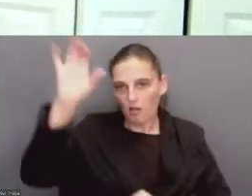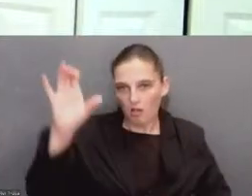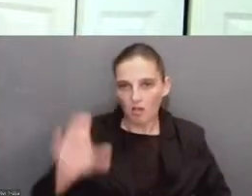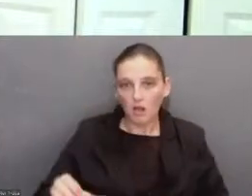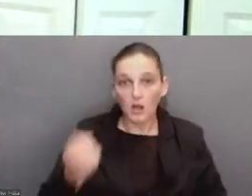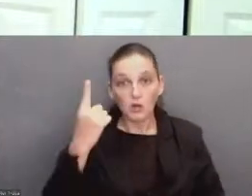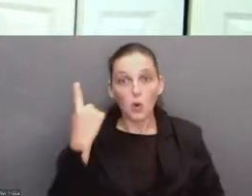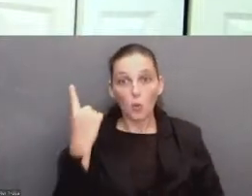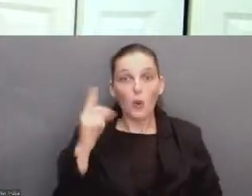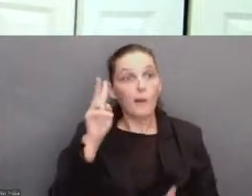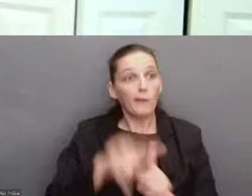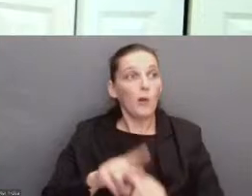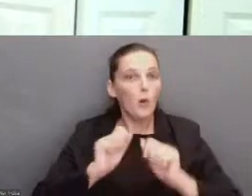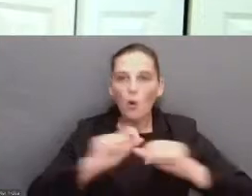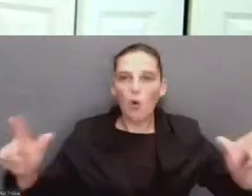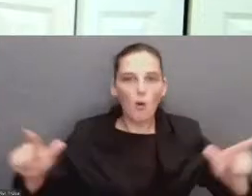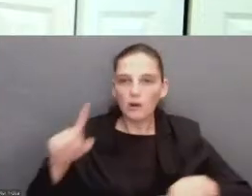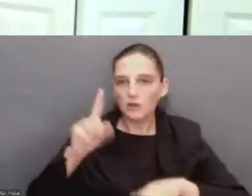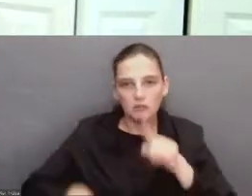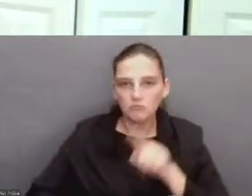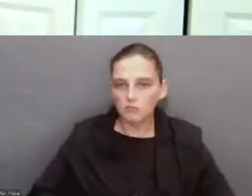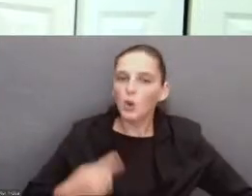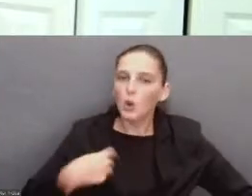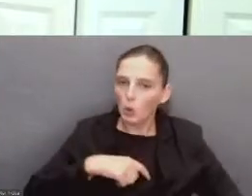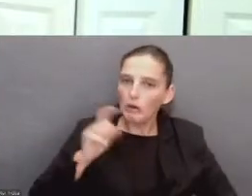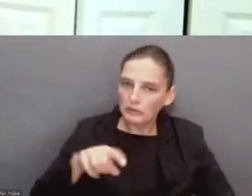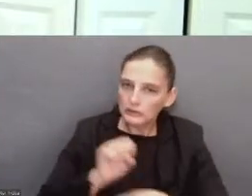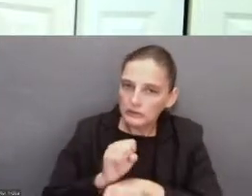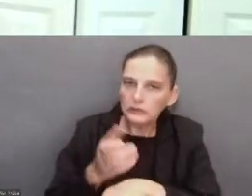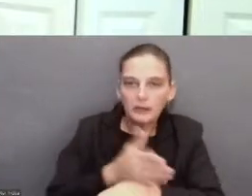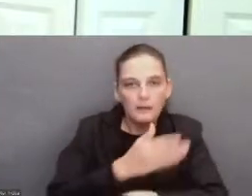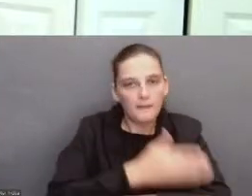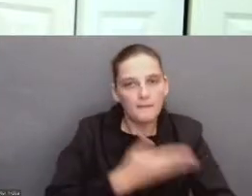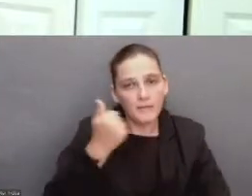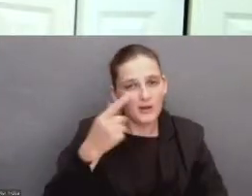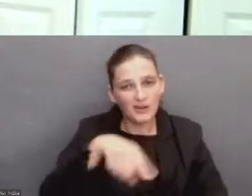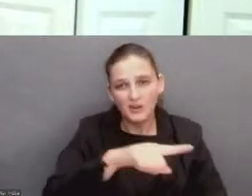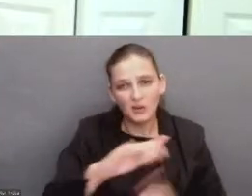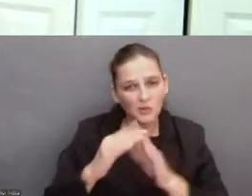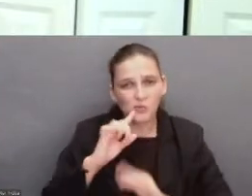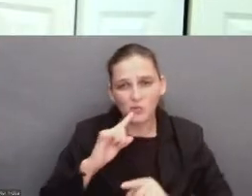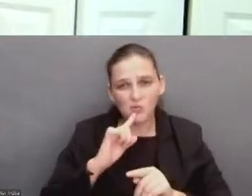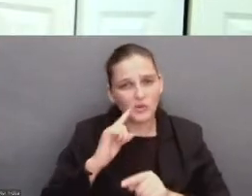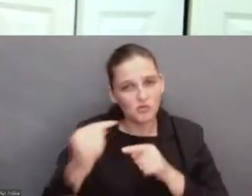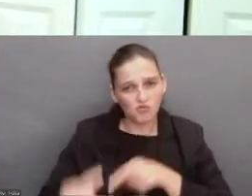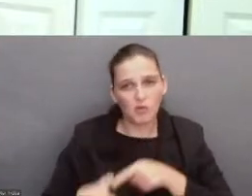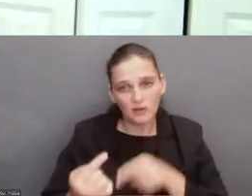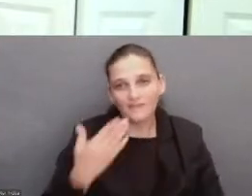have to do much better. Our communities are really, really, really struggling. Thank you.